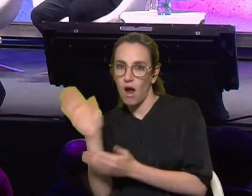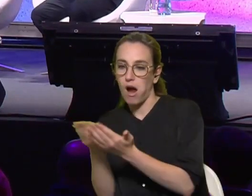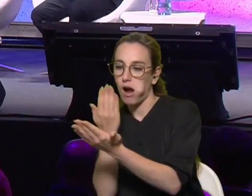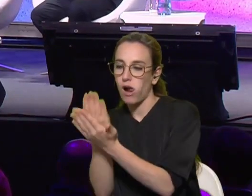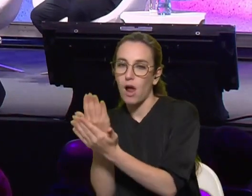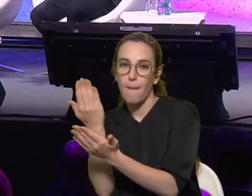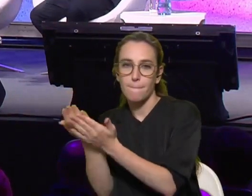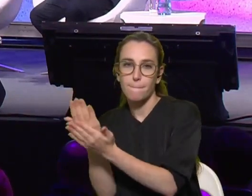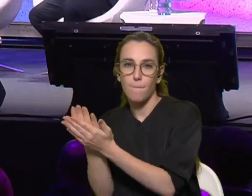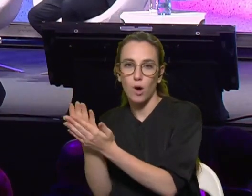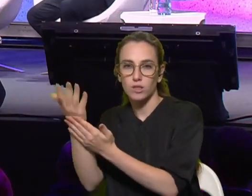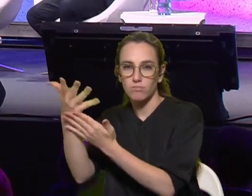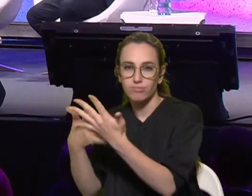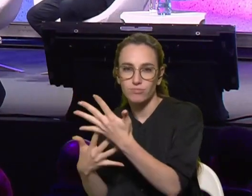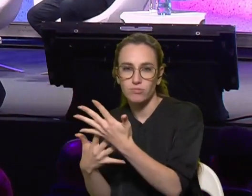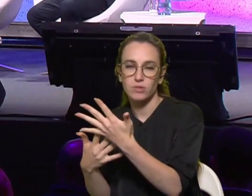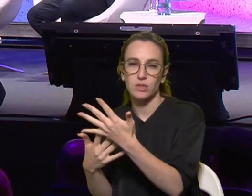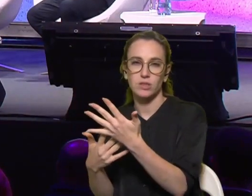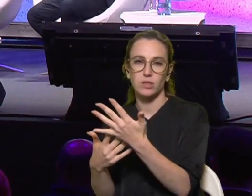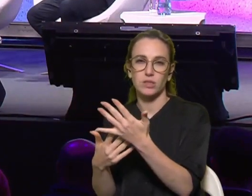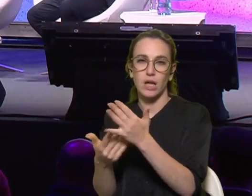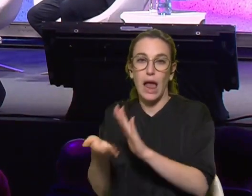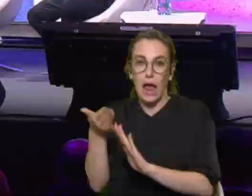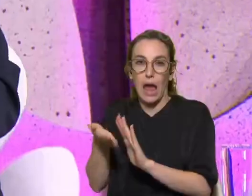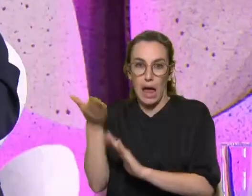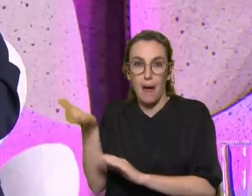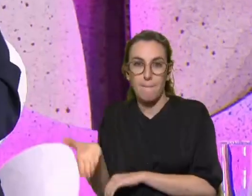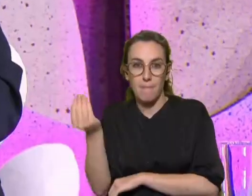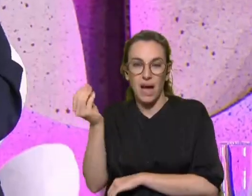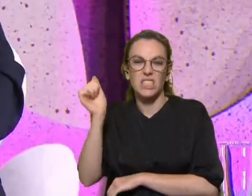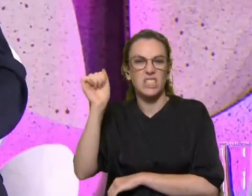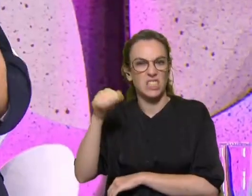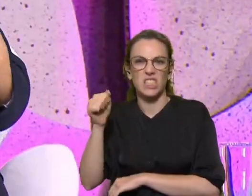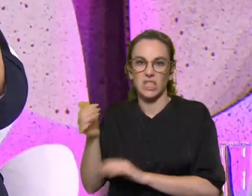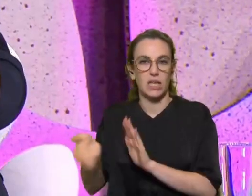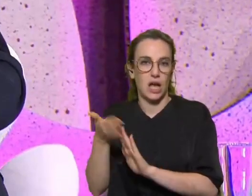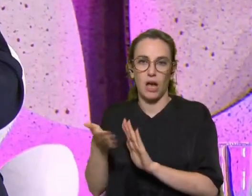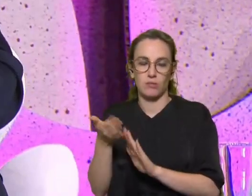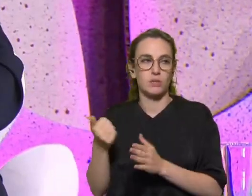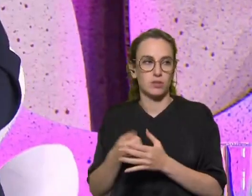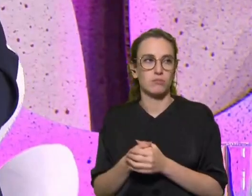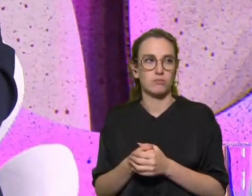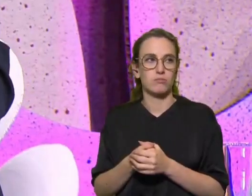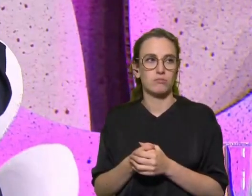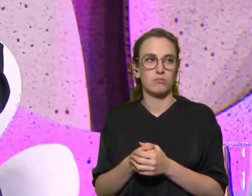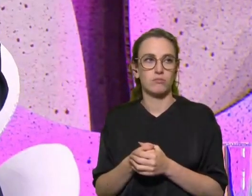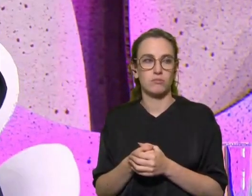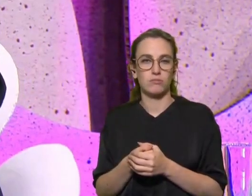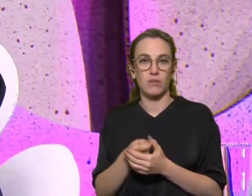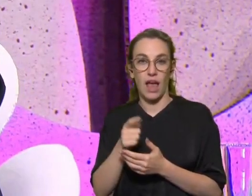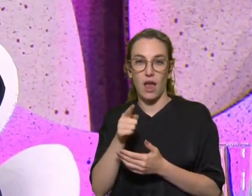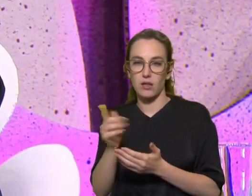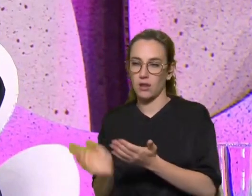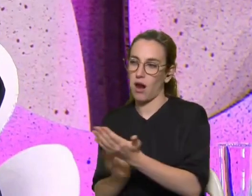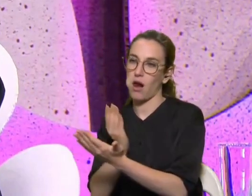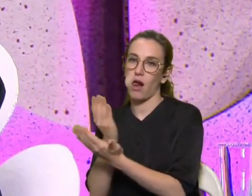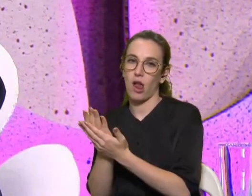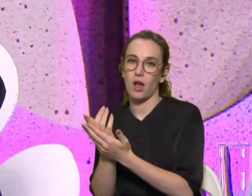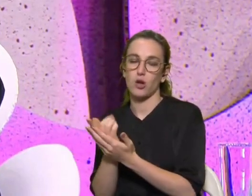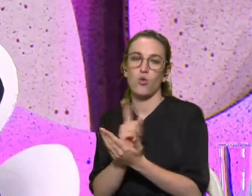these applications in less than a day, yeah.